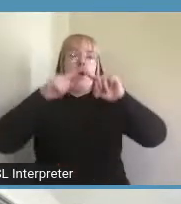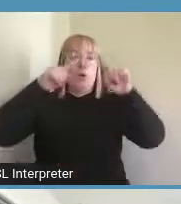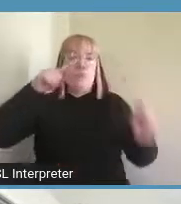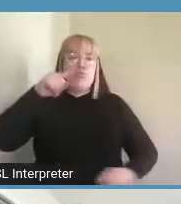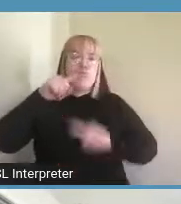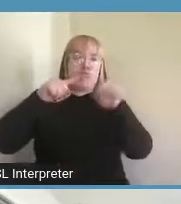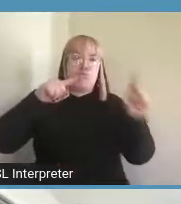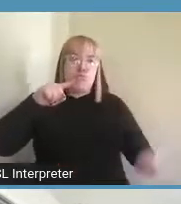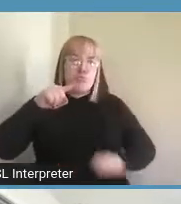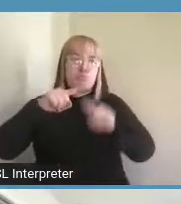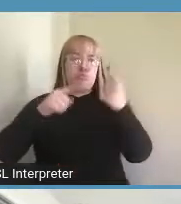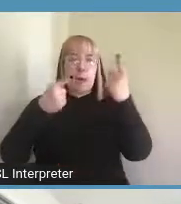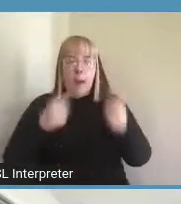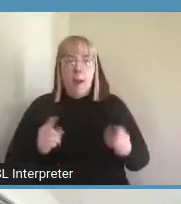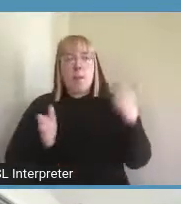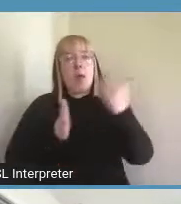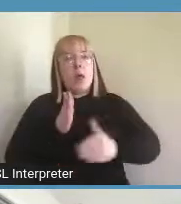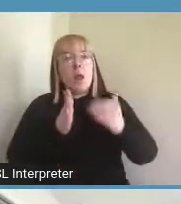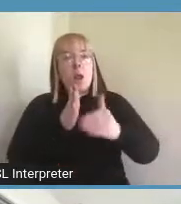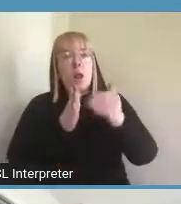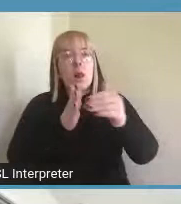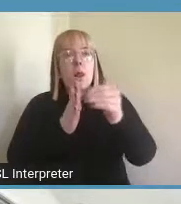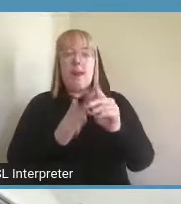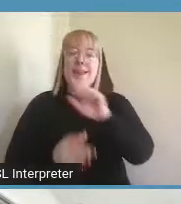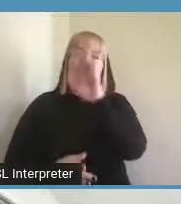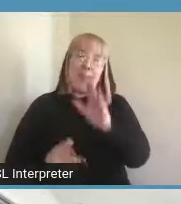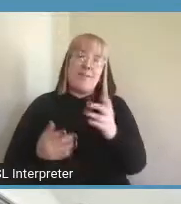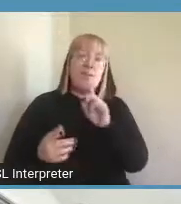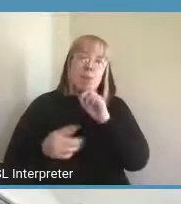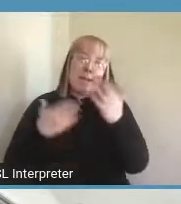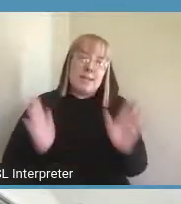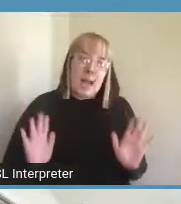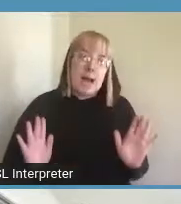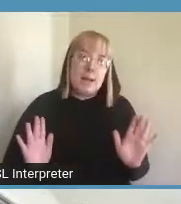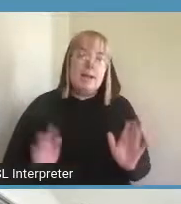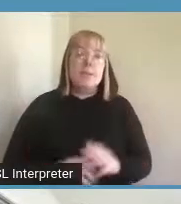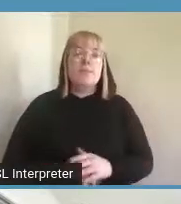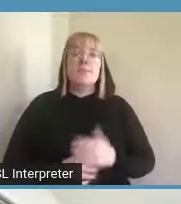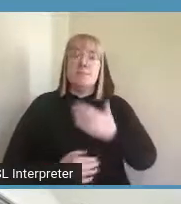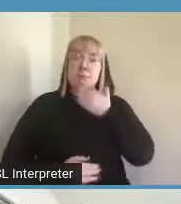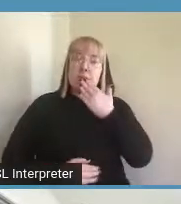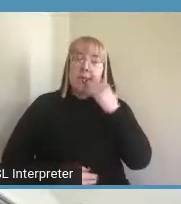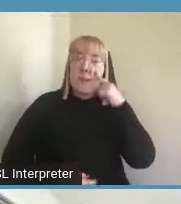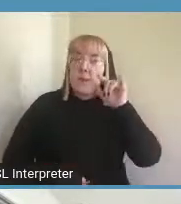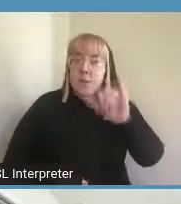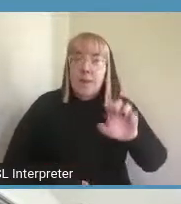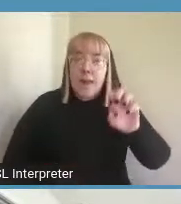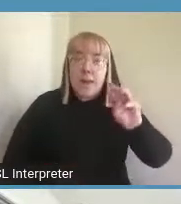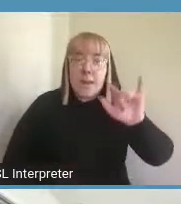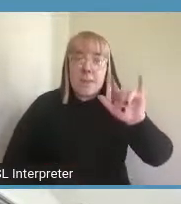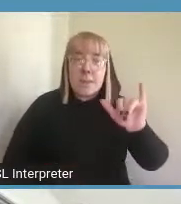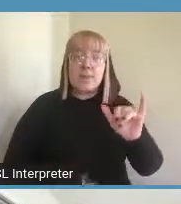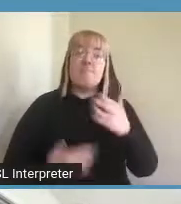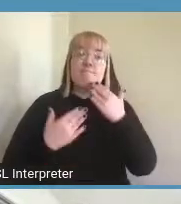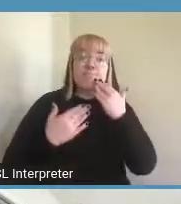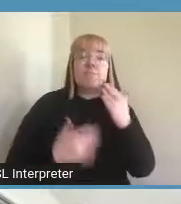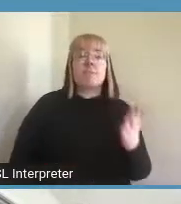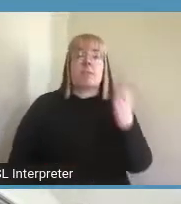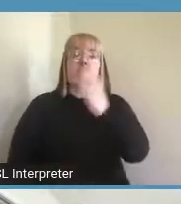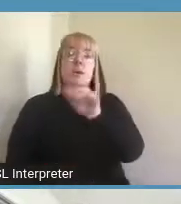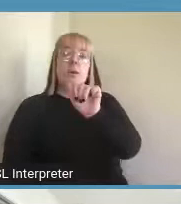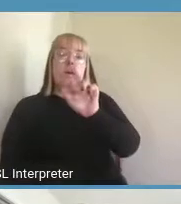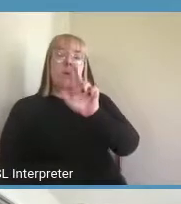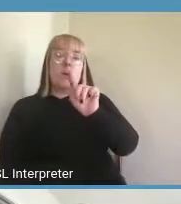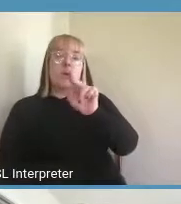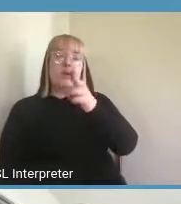is a cycle. You're never done with analytics. So thank you for that takeaway, Emily. Arturo Garcia also